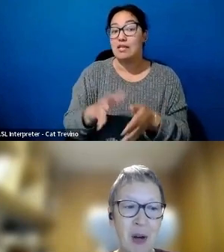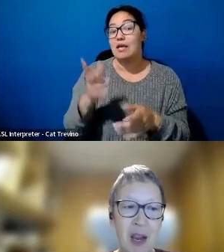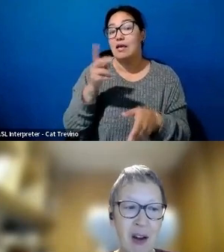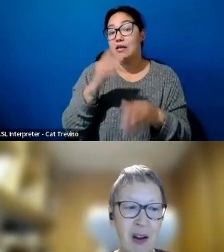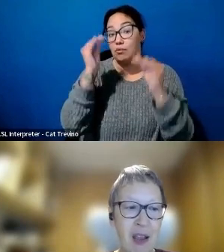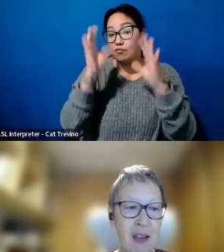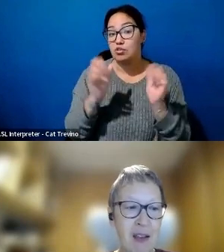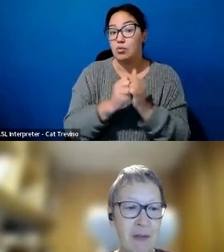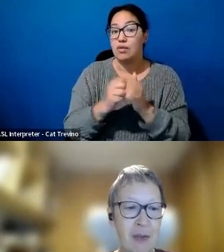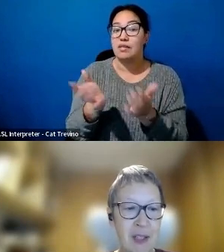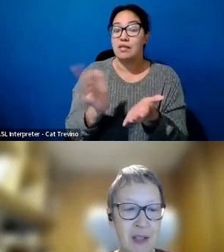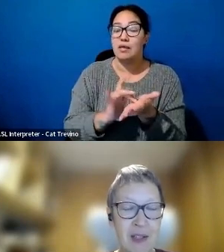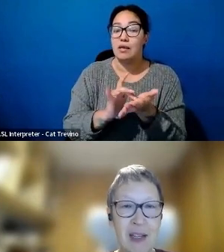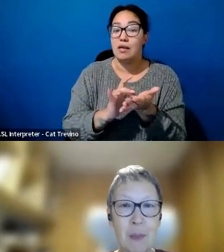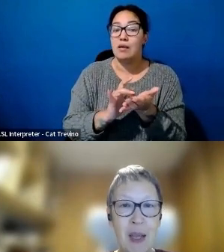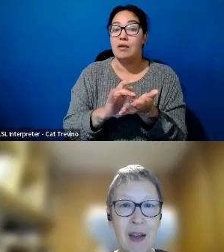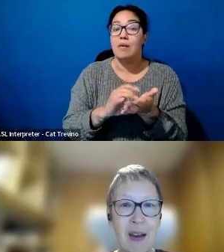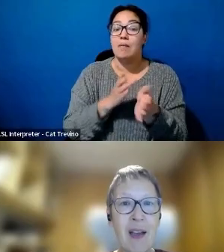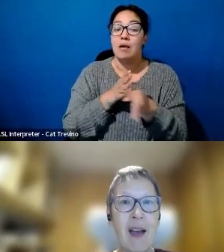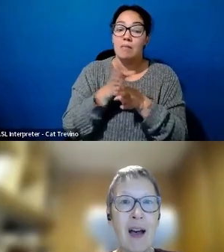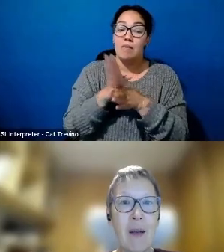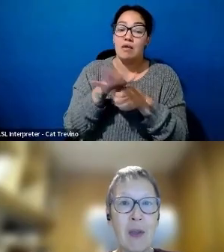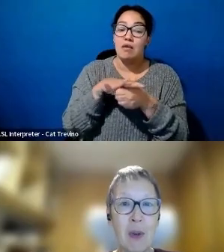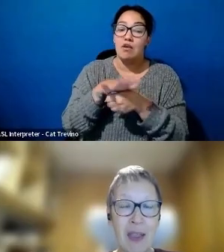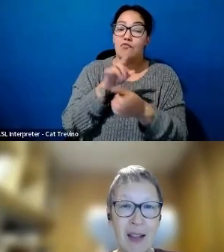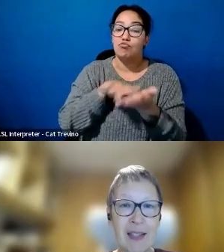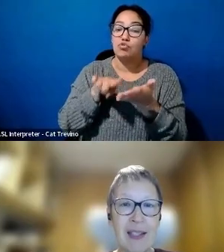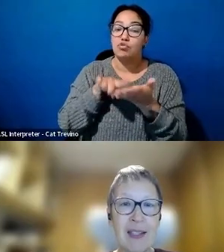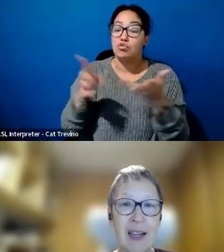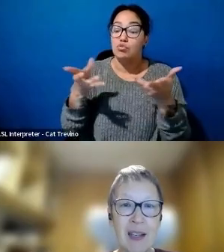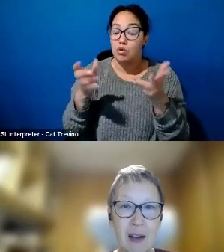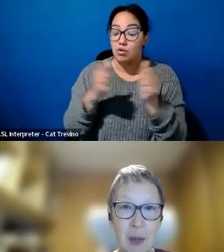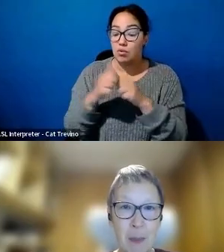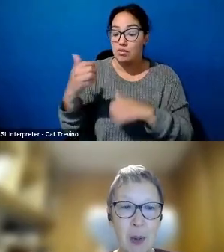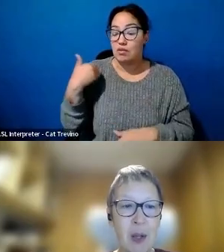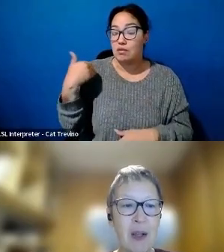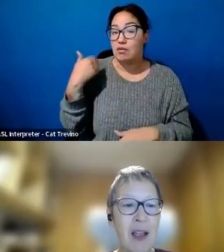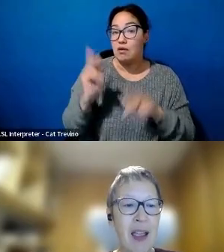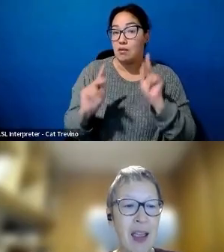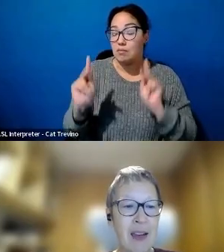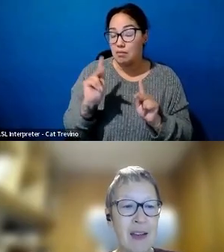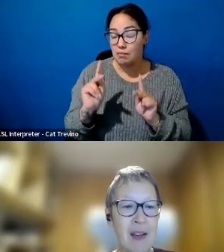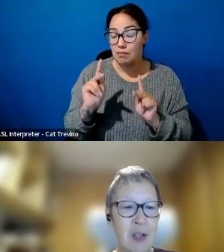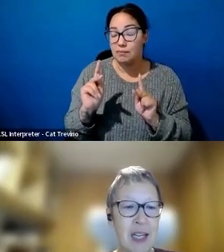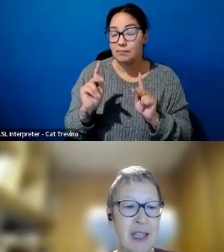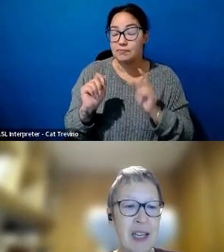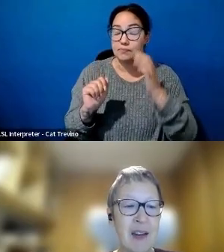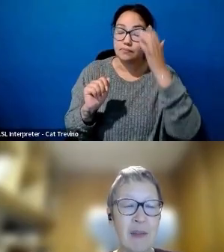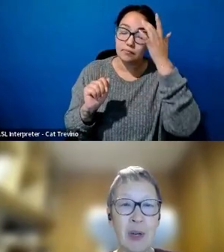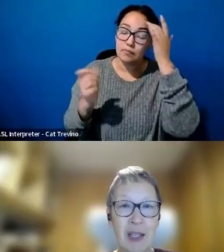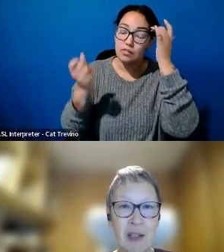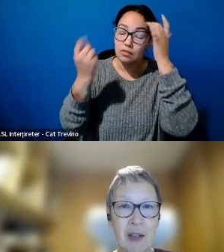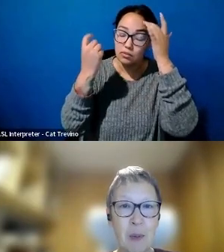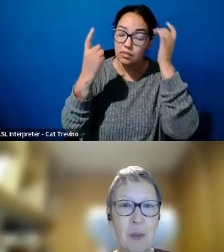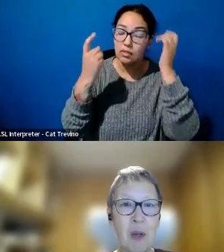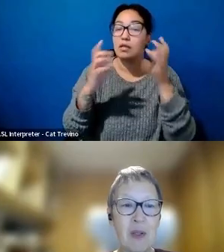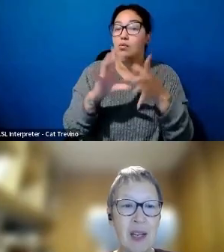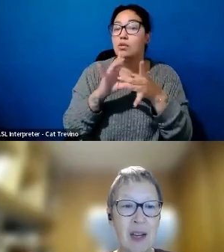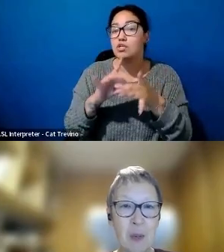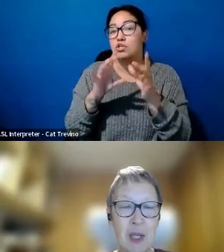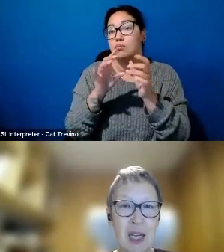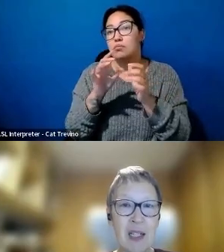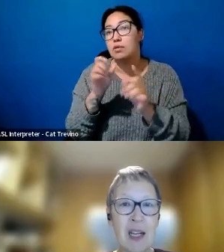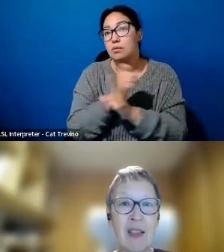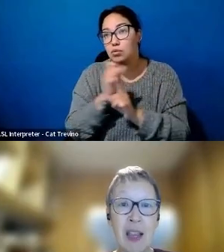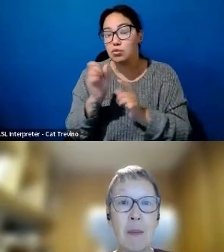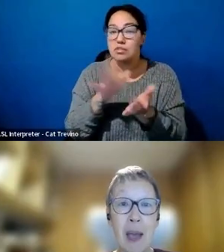My primary area of research has been with adolescents and young people and understanding relationship abuse